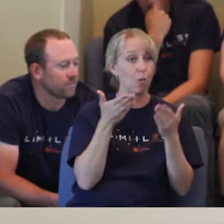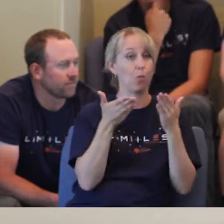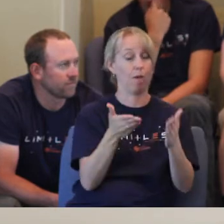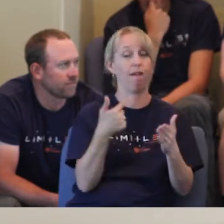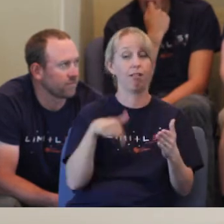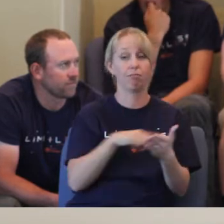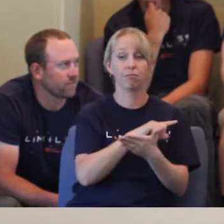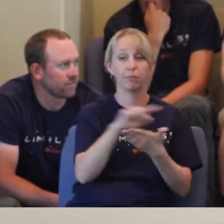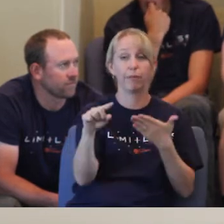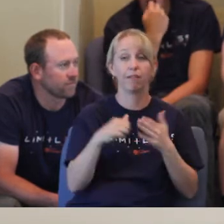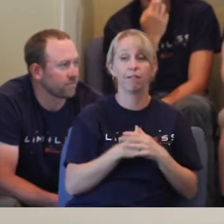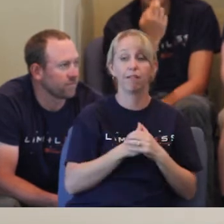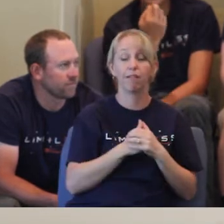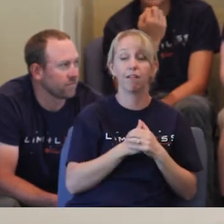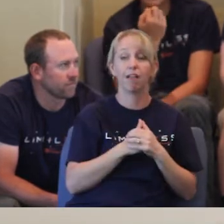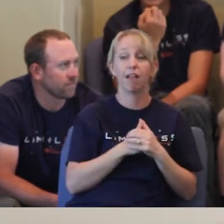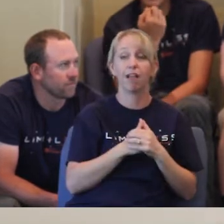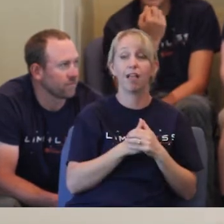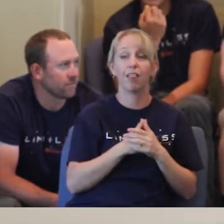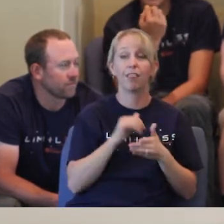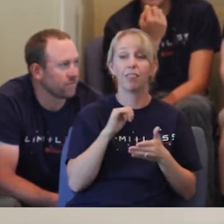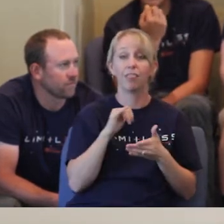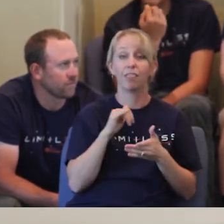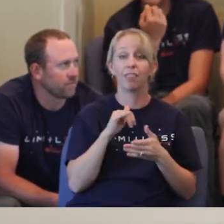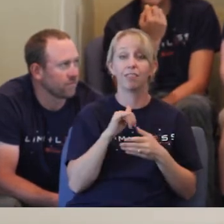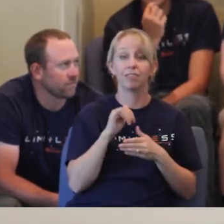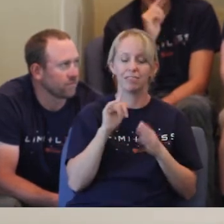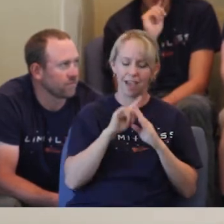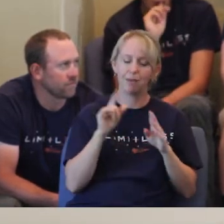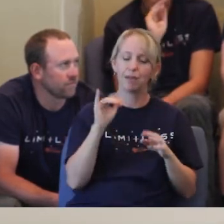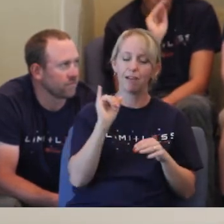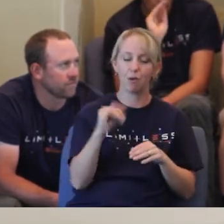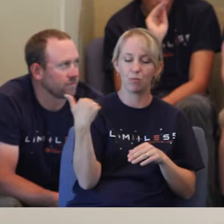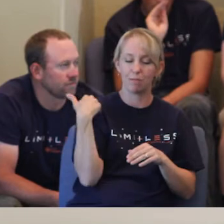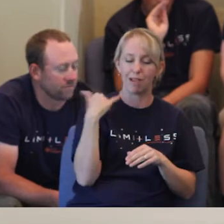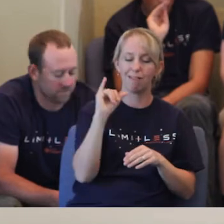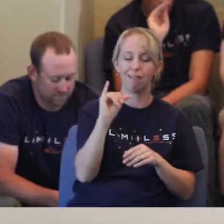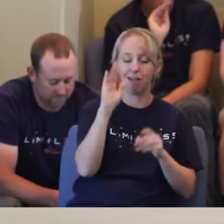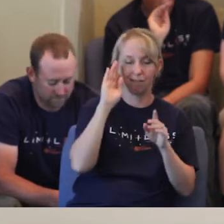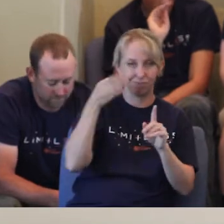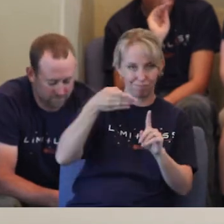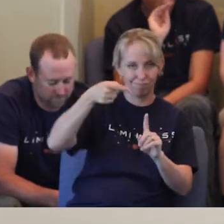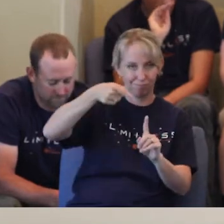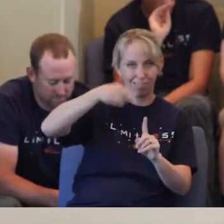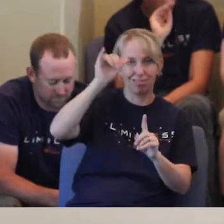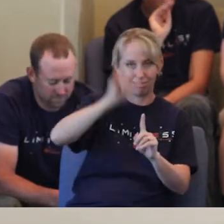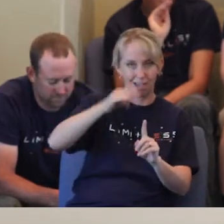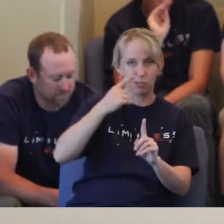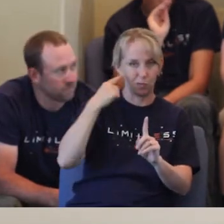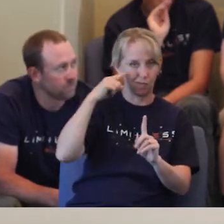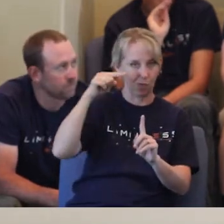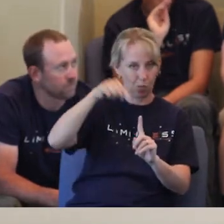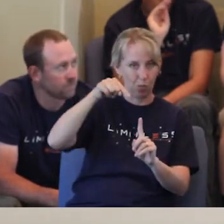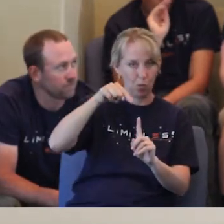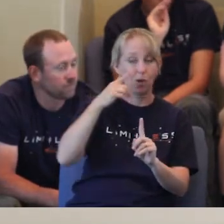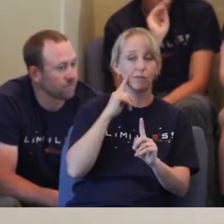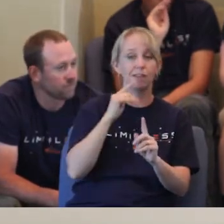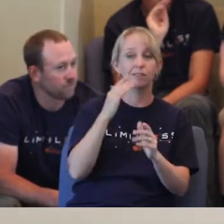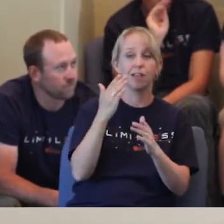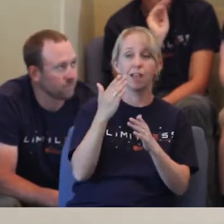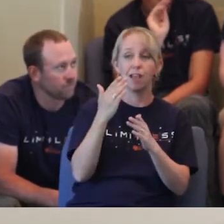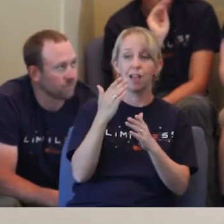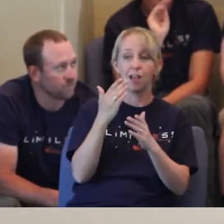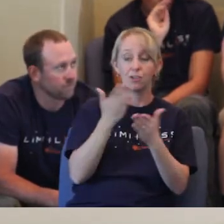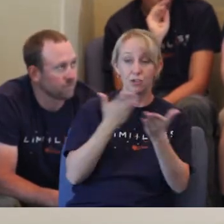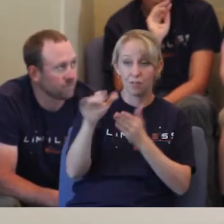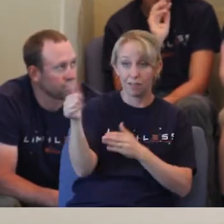that brings back into focus that that's what Christians are about, serving others and sharing the gospel, because it's only through that hope in